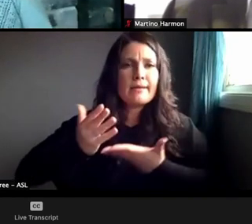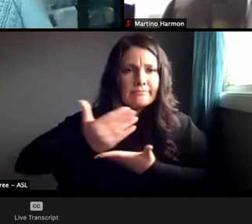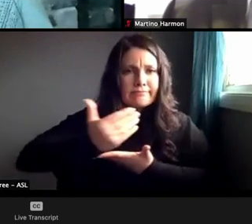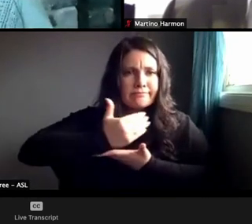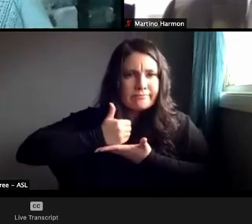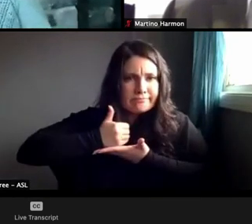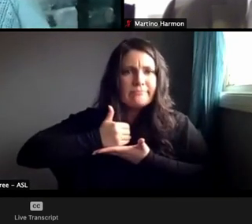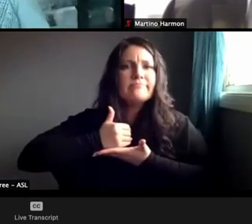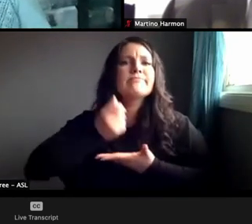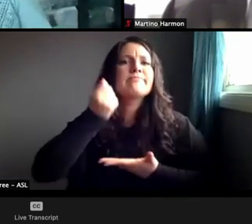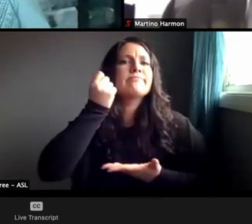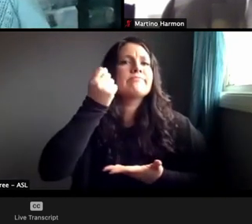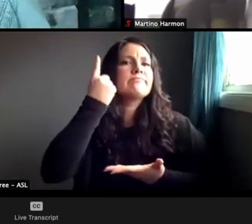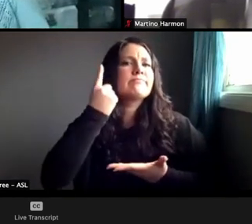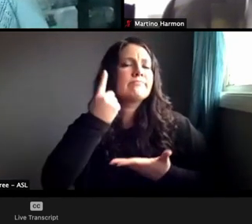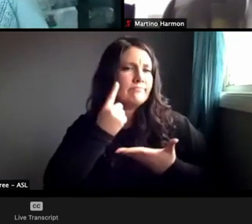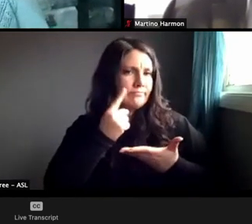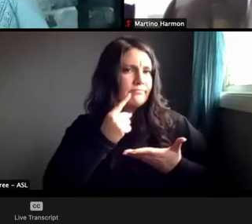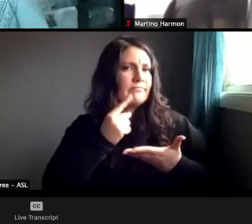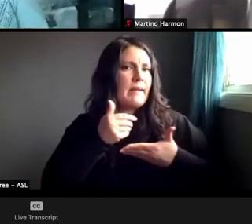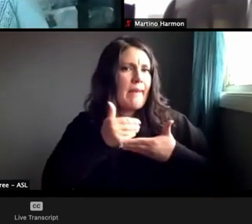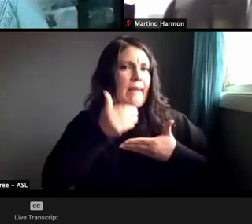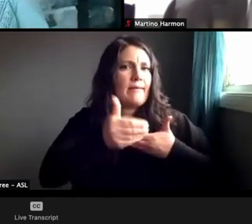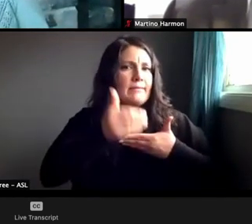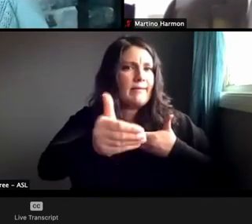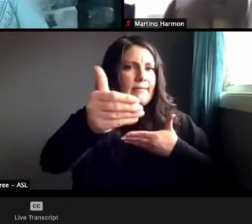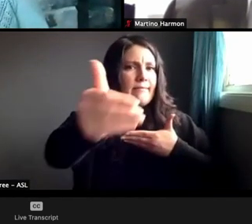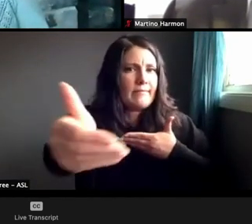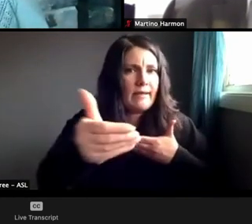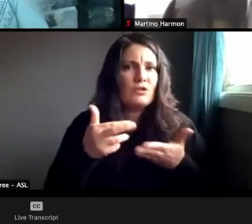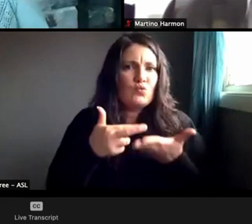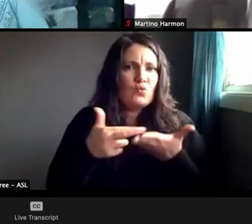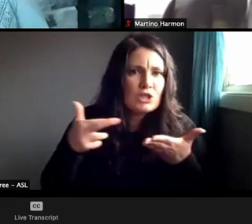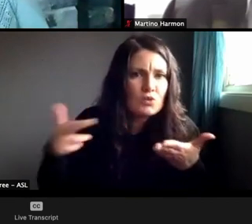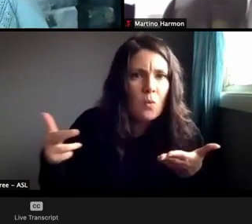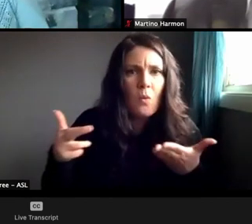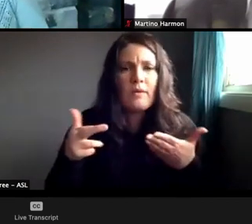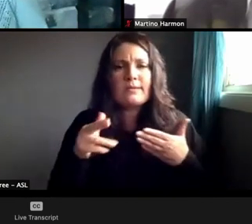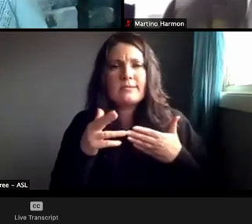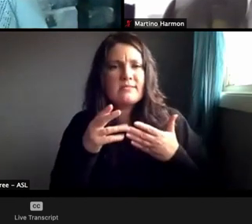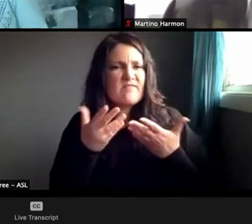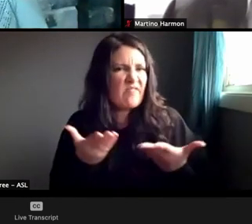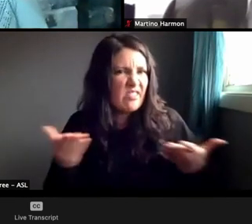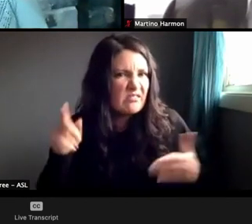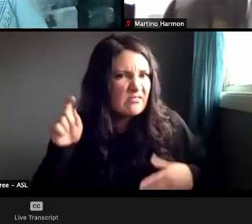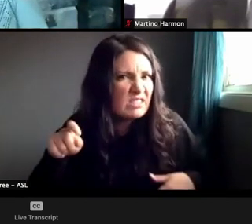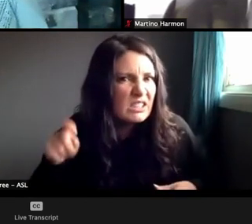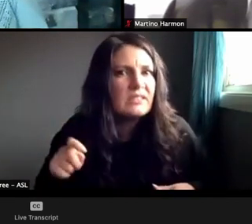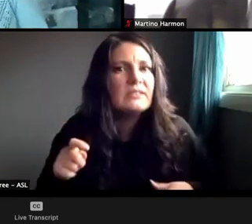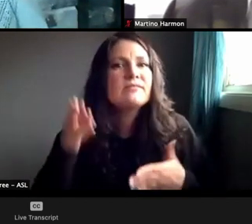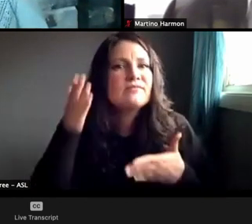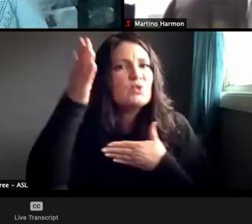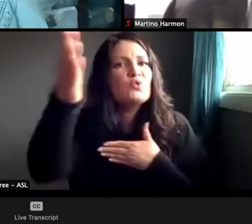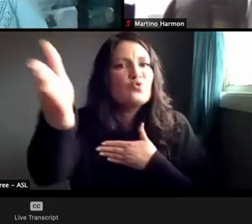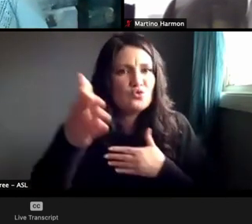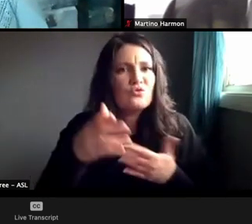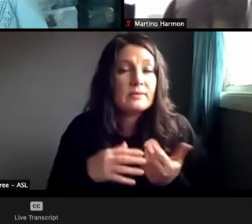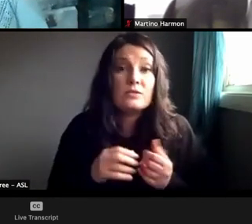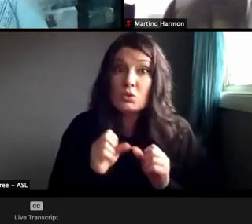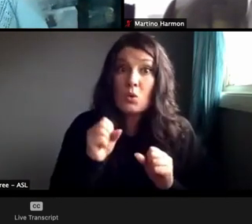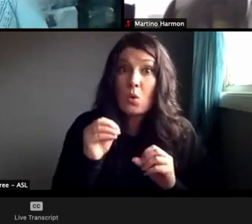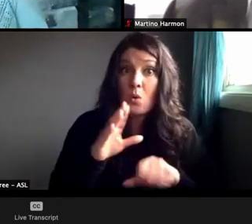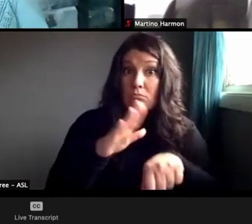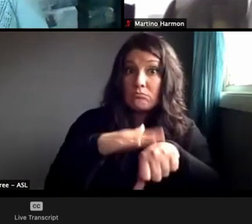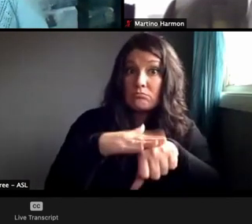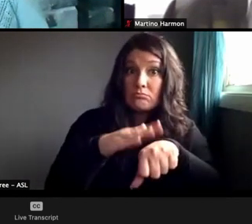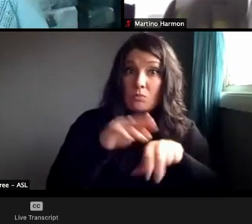resources that would have the most value and assistance for all of you in this process. So be looking for a survey coming out in the next